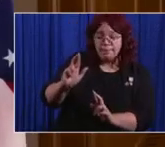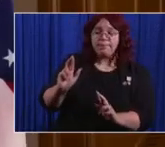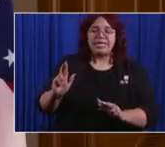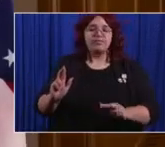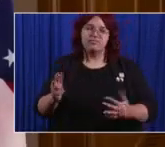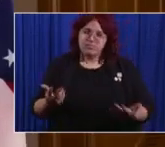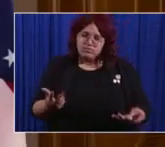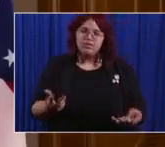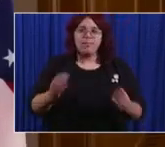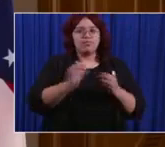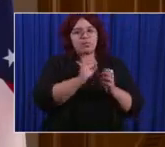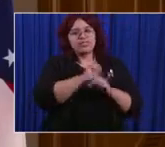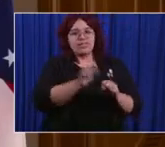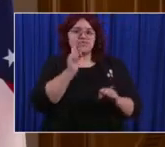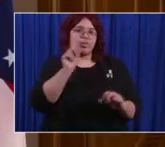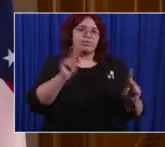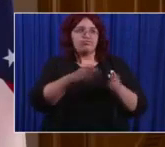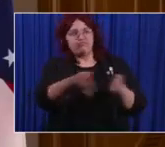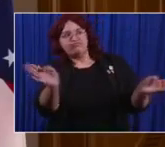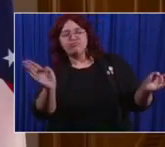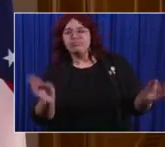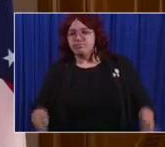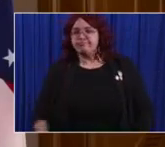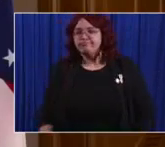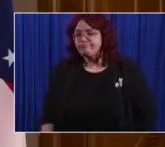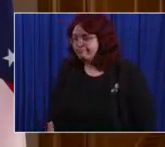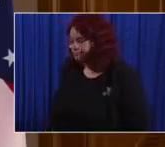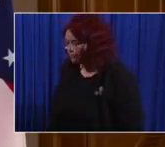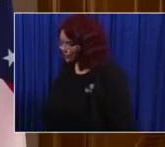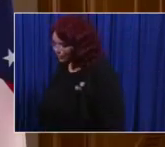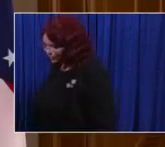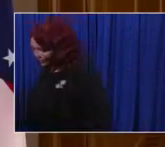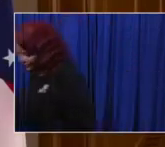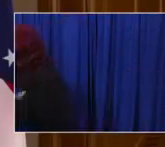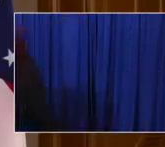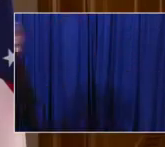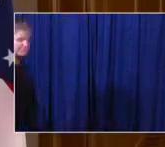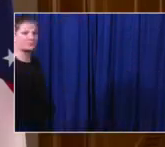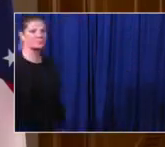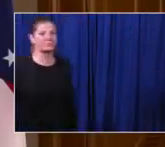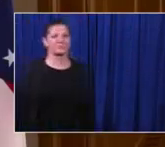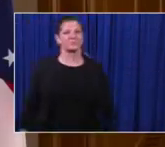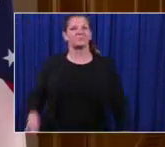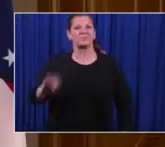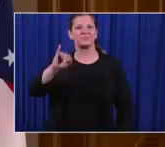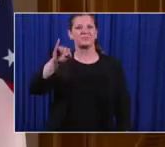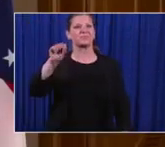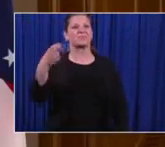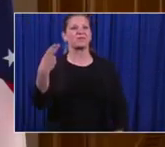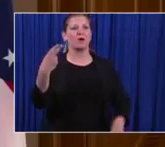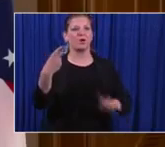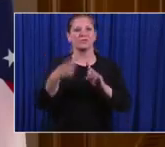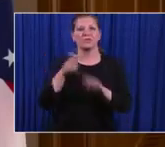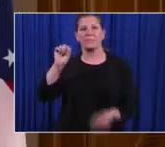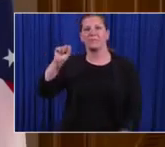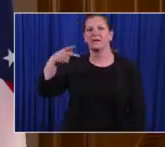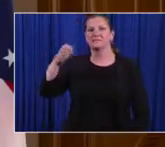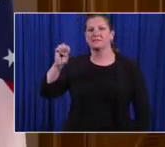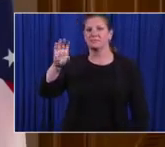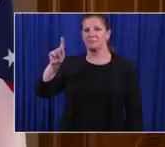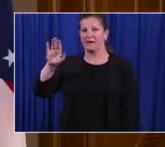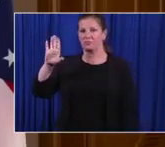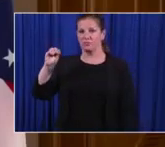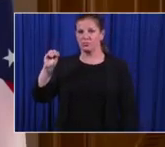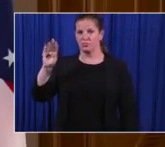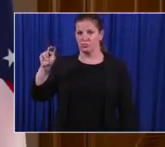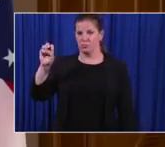Next question is from Josh Rottenberg at Spectrum News. Good afternoon, Governor. Josh. It was mentioned earlier that you had moved off that